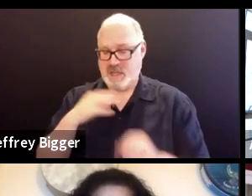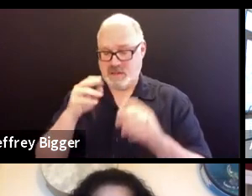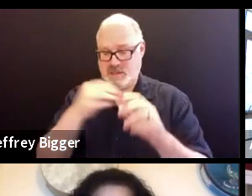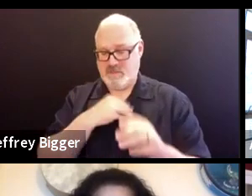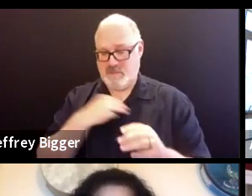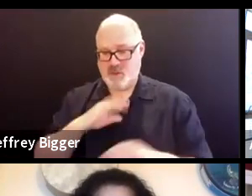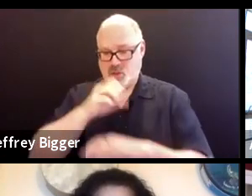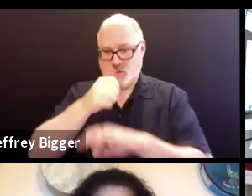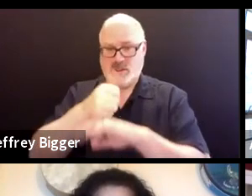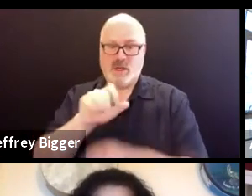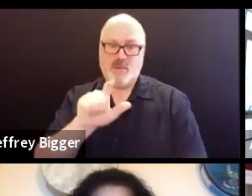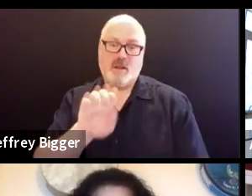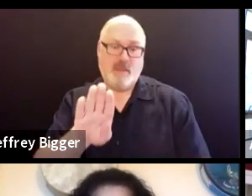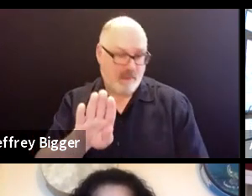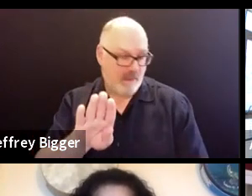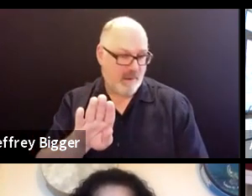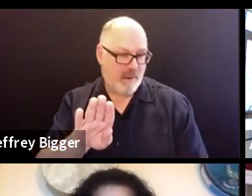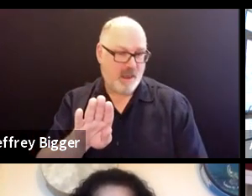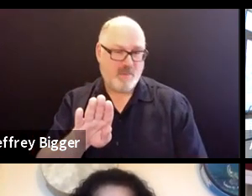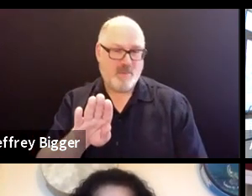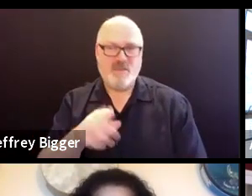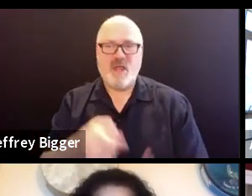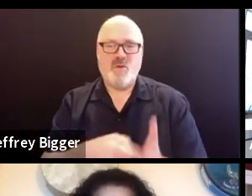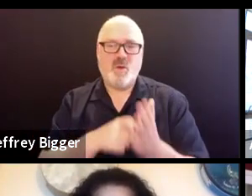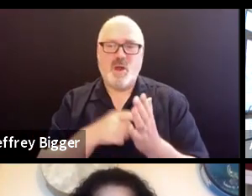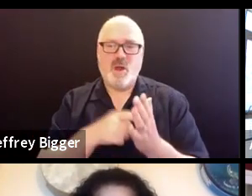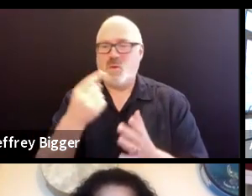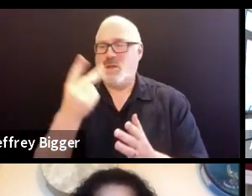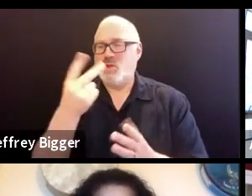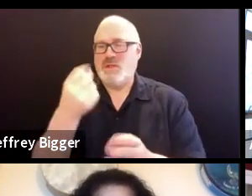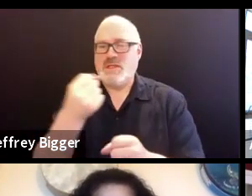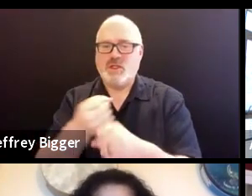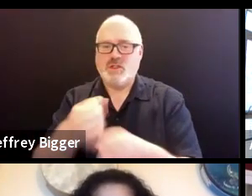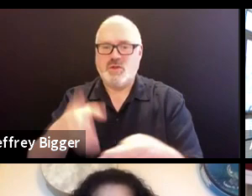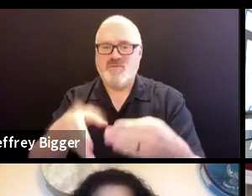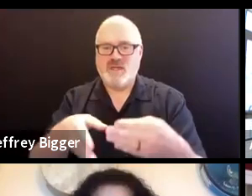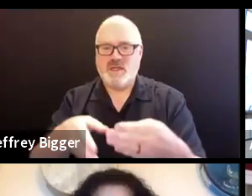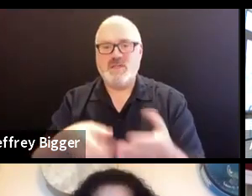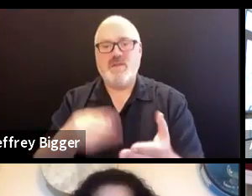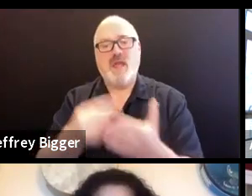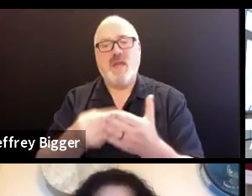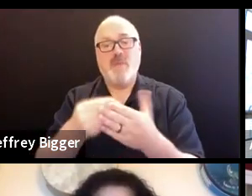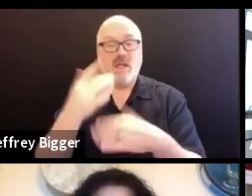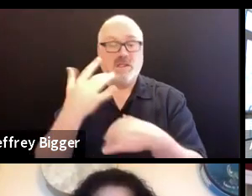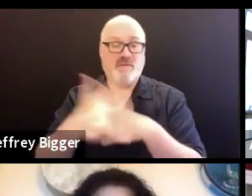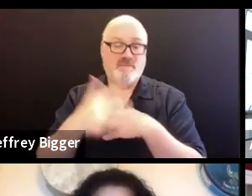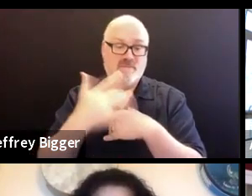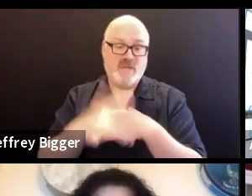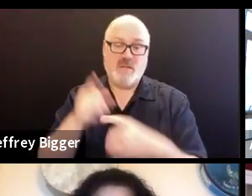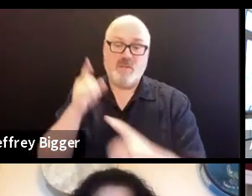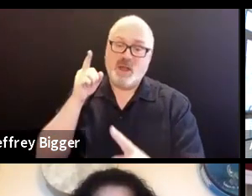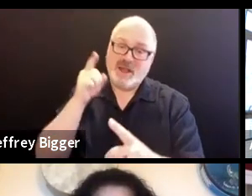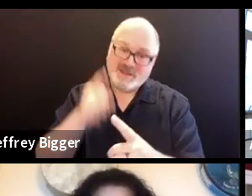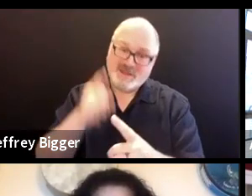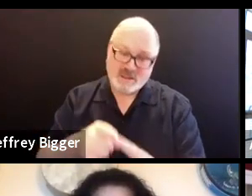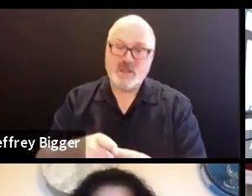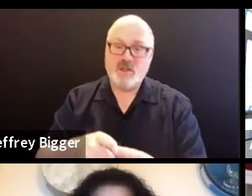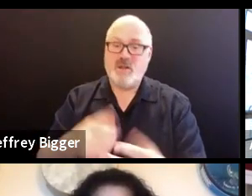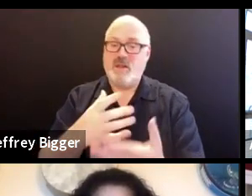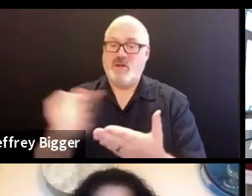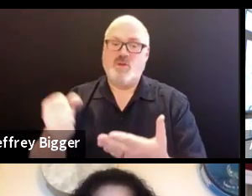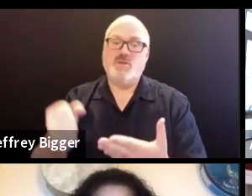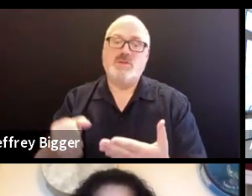their lab, and it may be something that takes a couple of years to do, and those funds are available until fully used, and